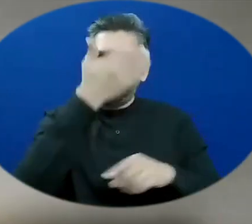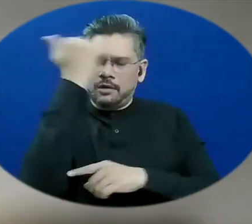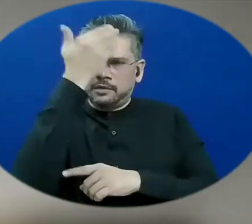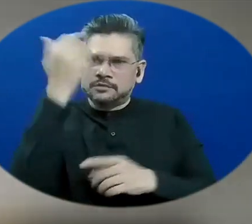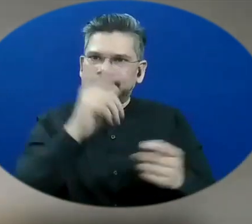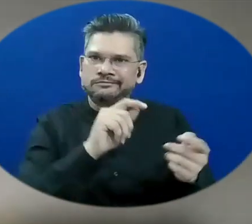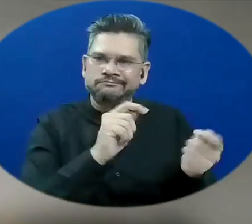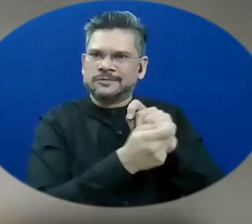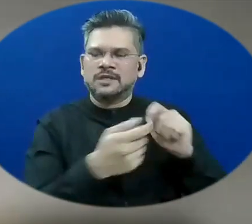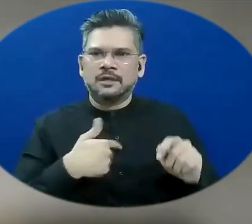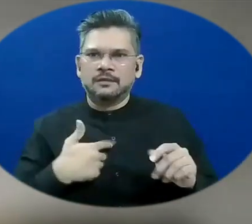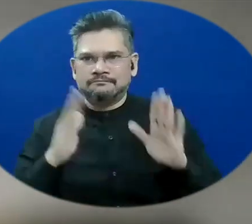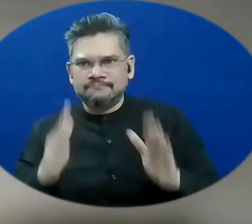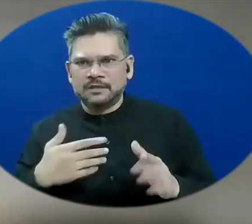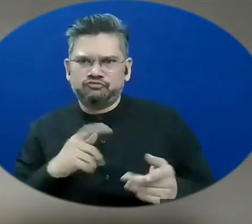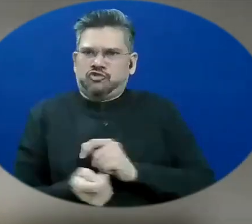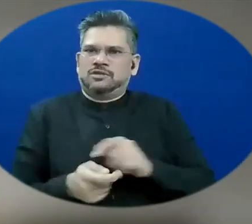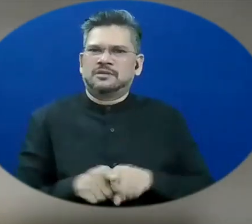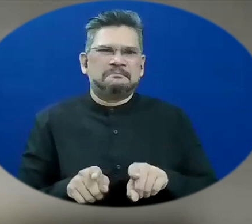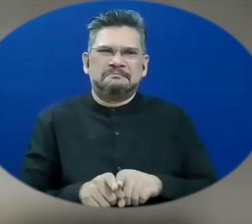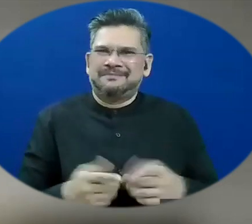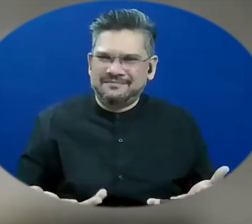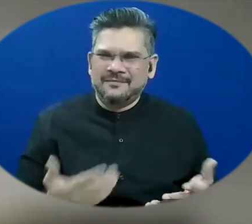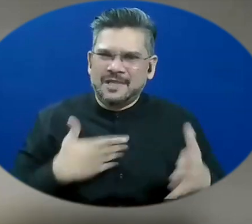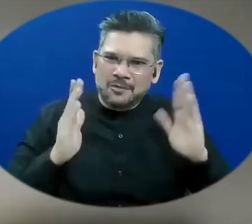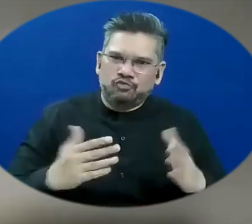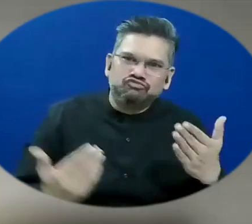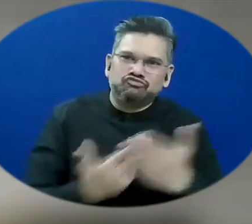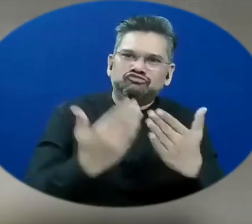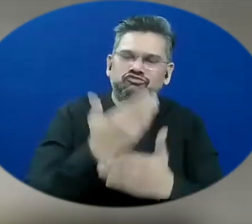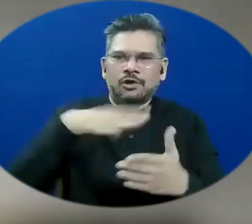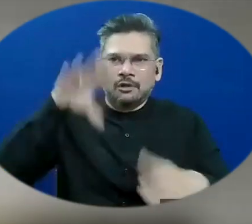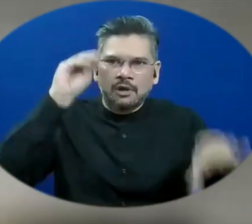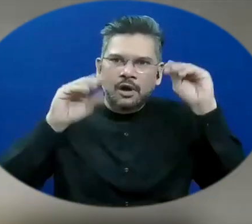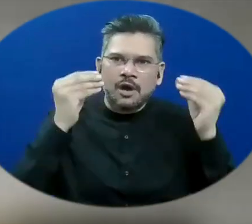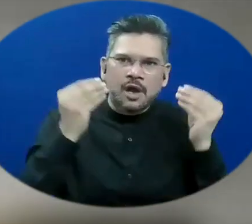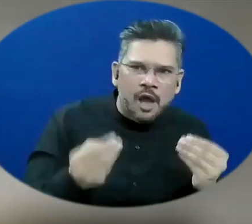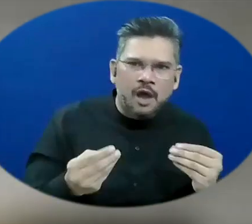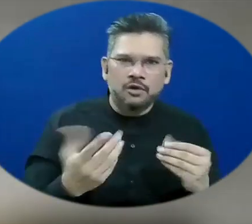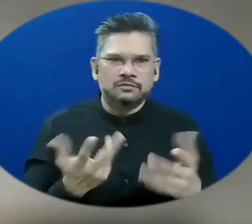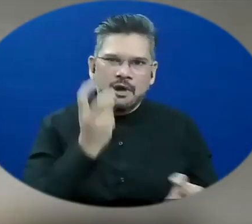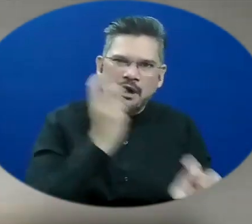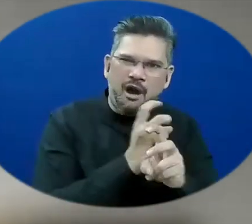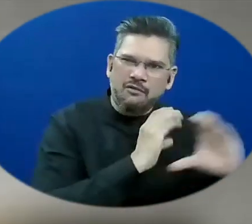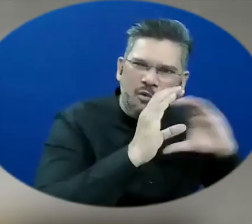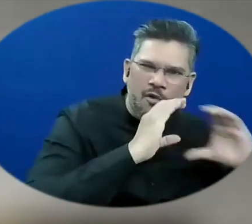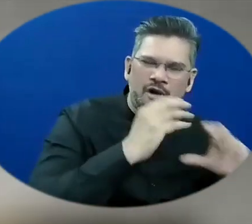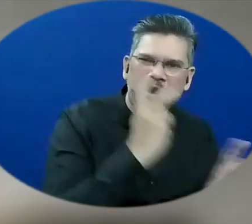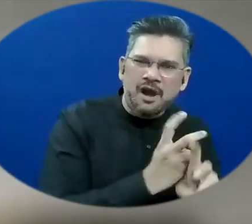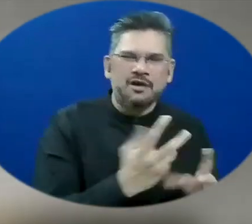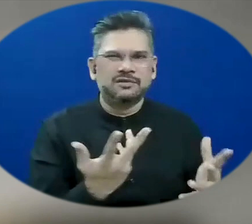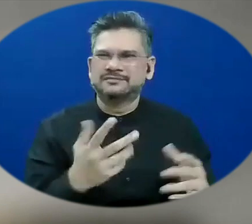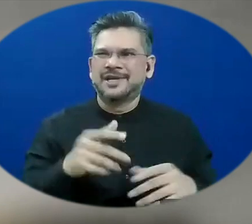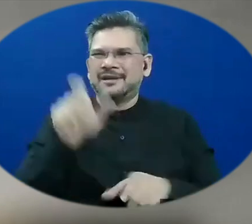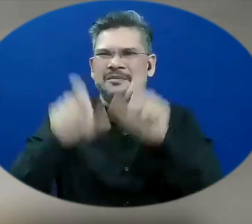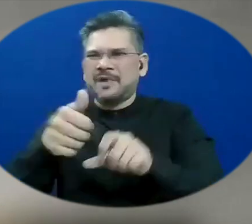course of my 40 years, right? And having difficult conversations are really tough because no one ever thinks about it, no one ever wants to